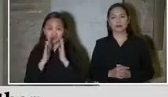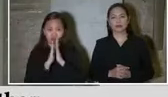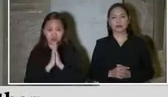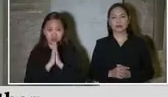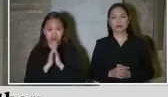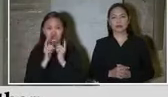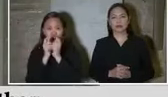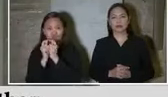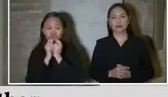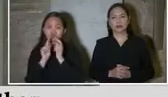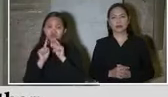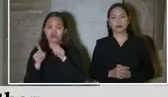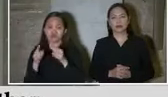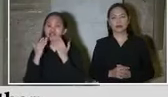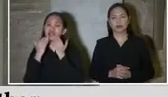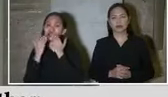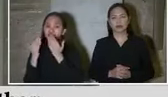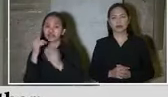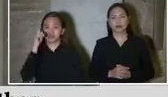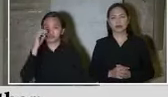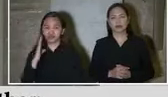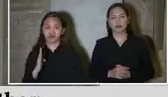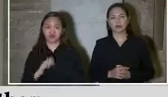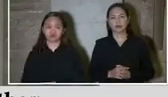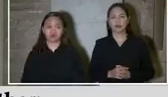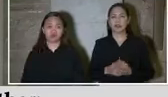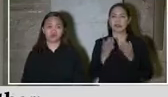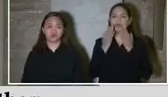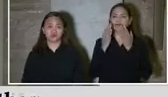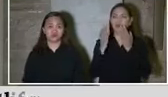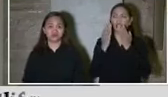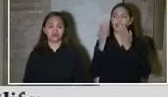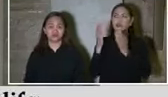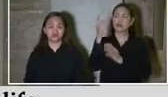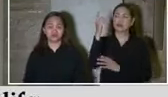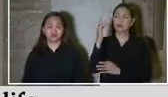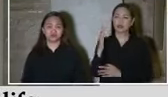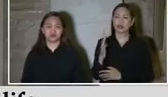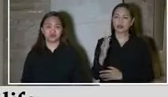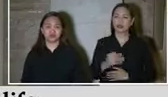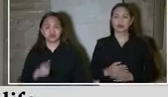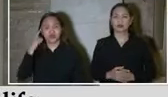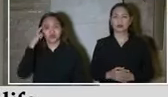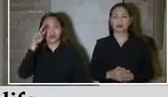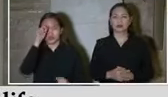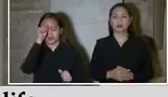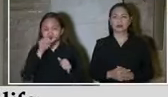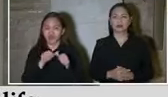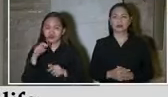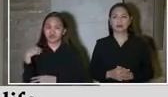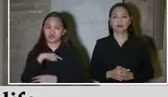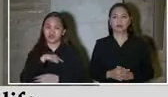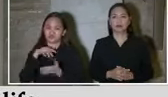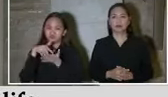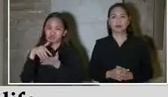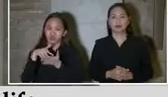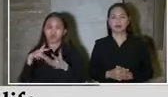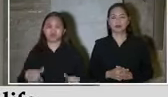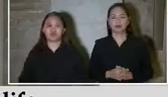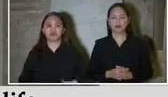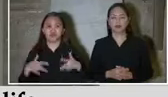say together, thanks be to God. Thanks be to God. For reminding us of the fragility of